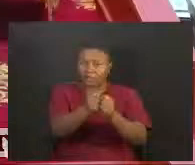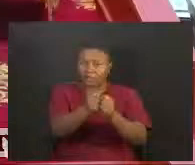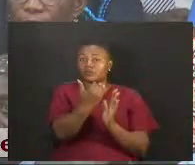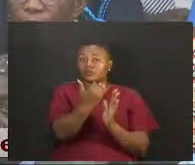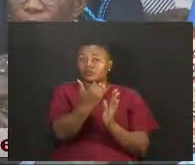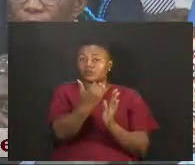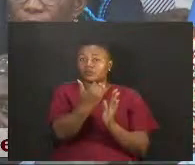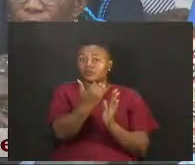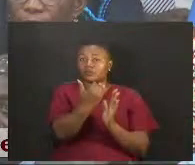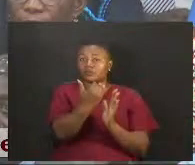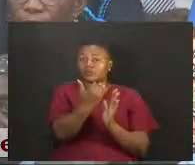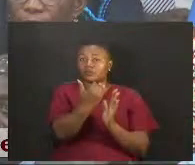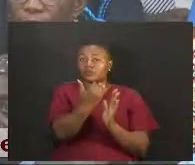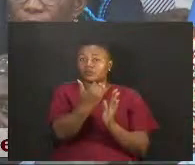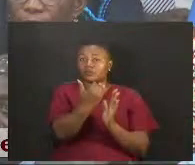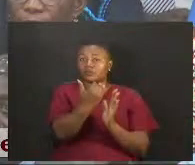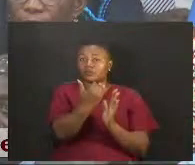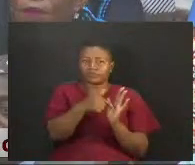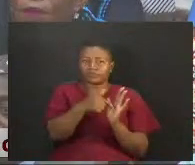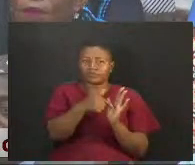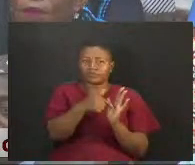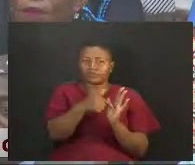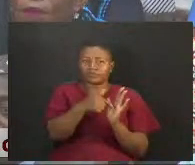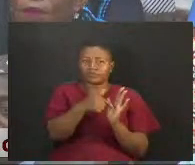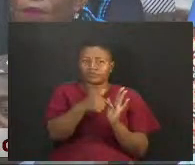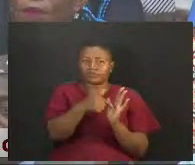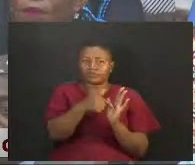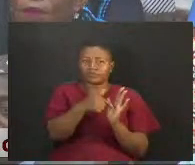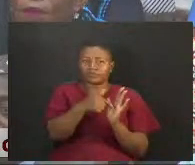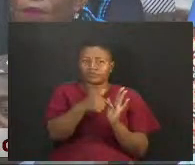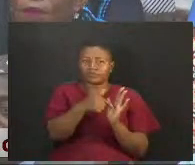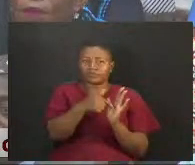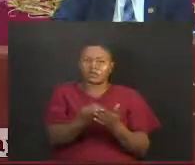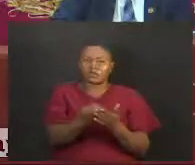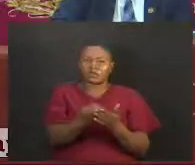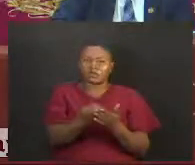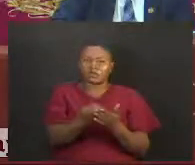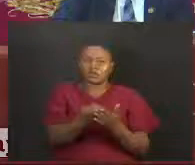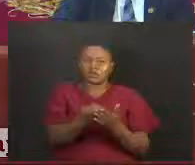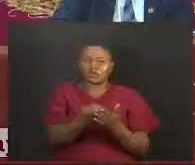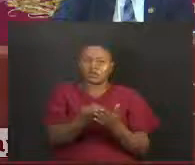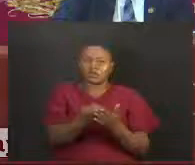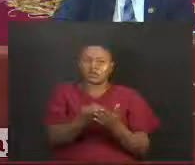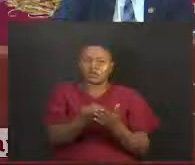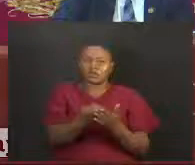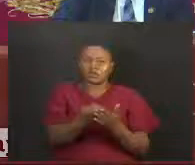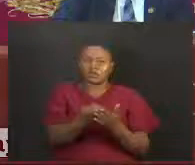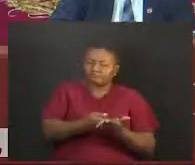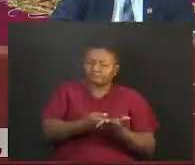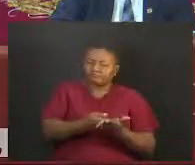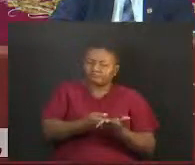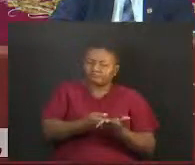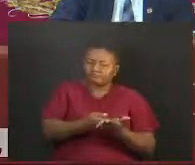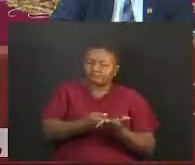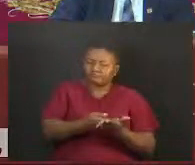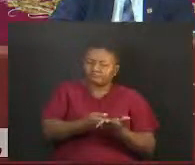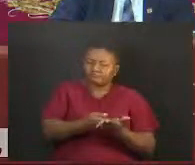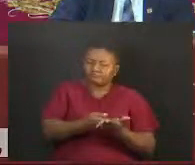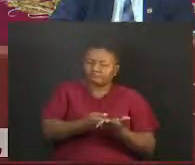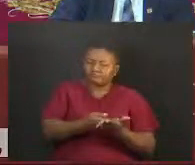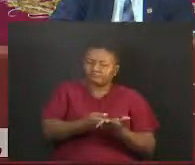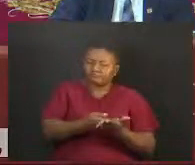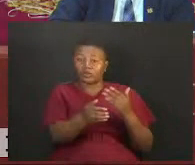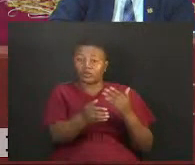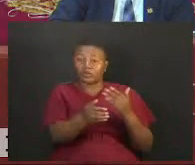was preceded by the National Economic Dialogue on the theme Resetting Ghana, Building the Economy We Want Together,